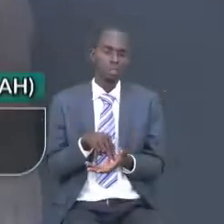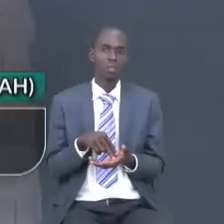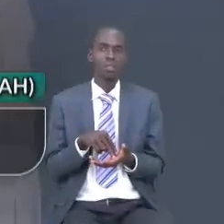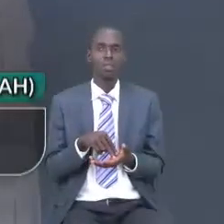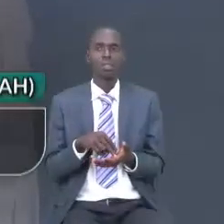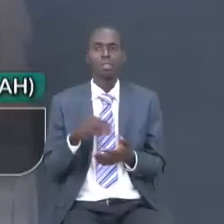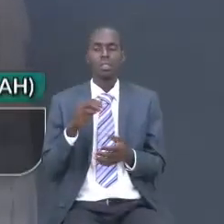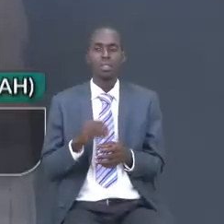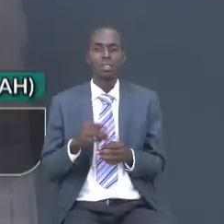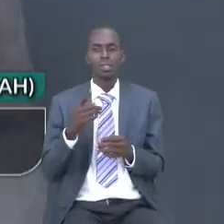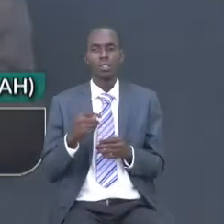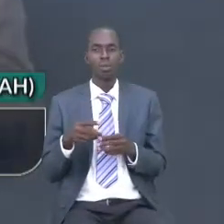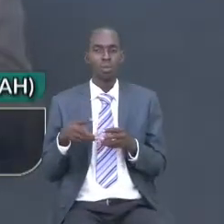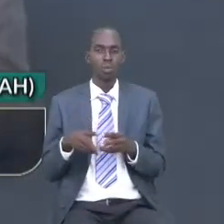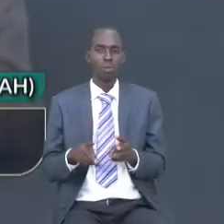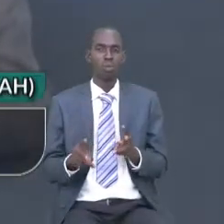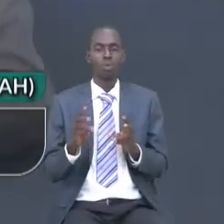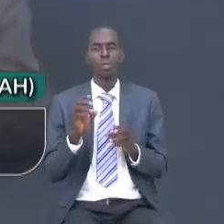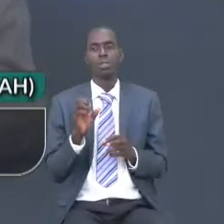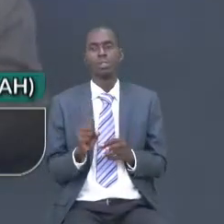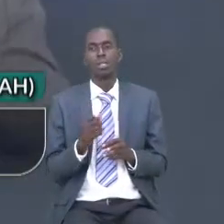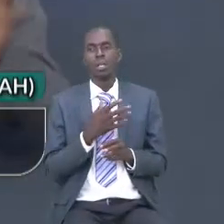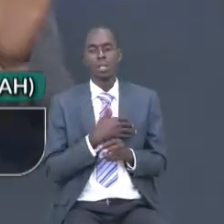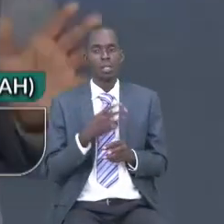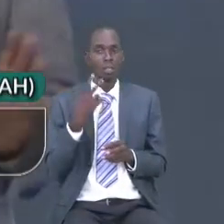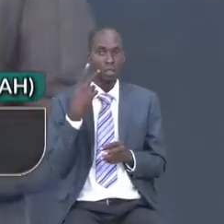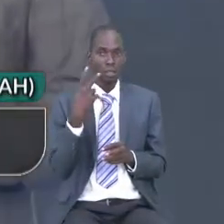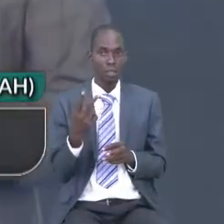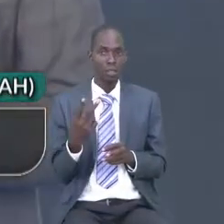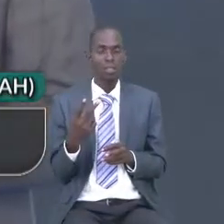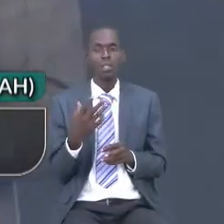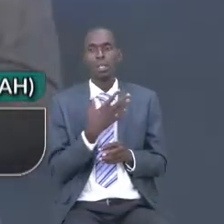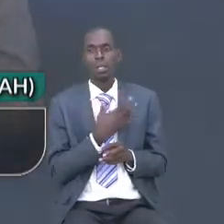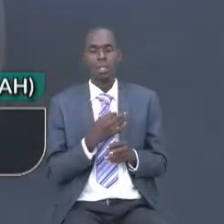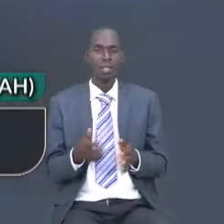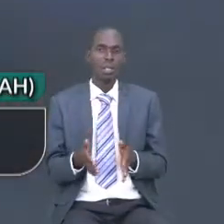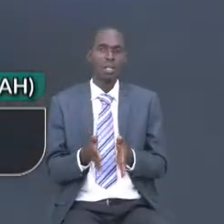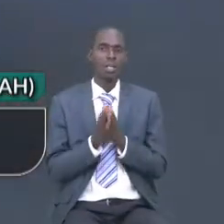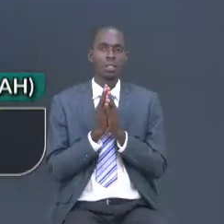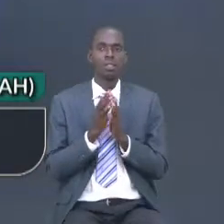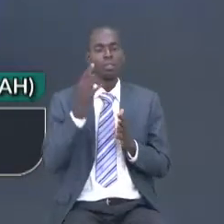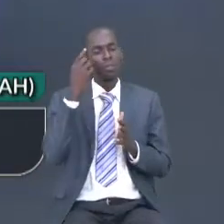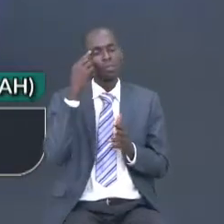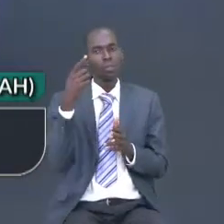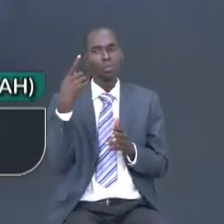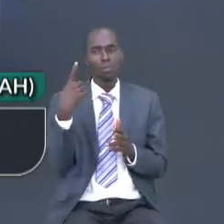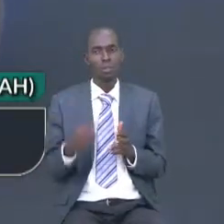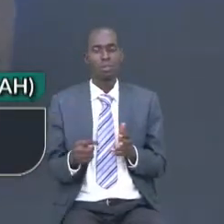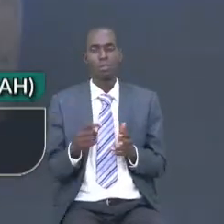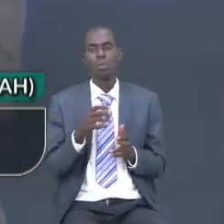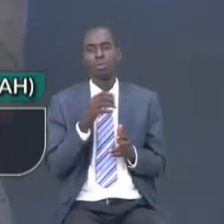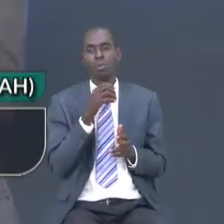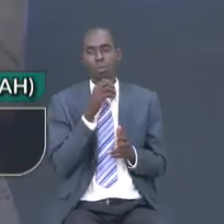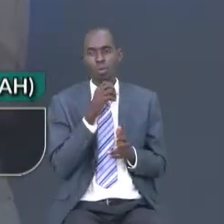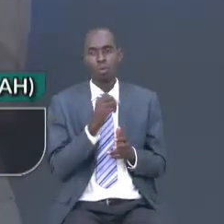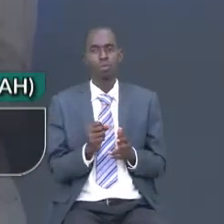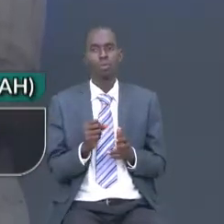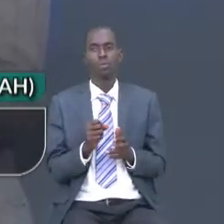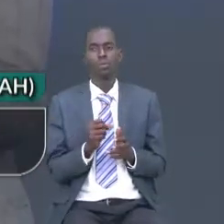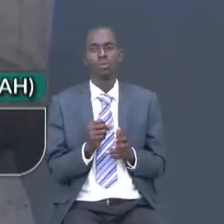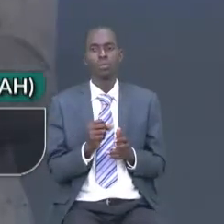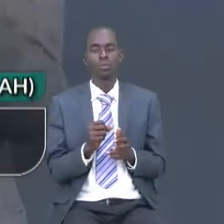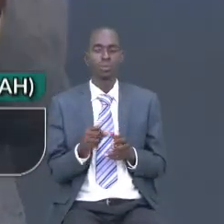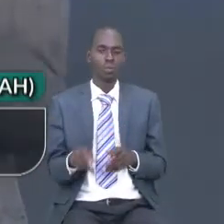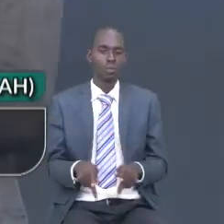the ways and see and ask for the old paths. Where is the good